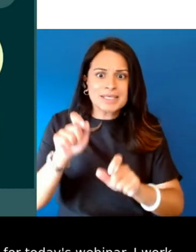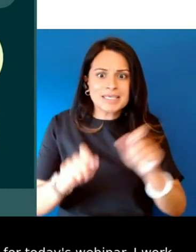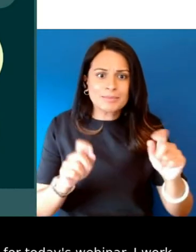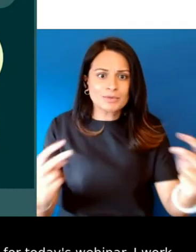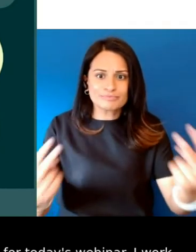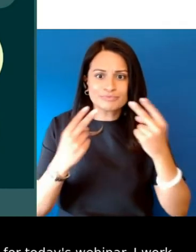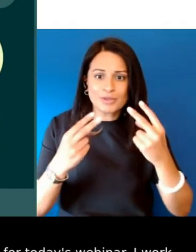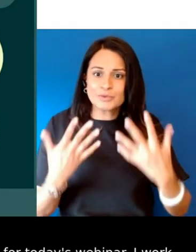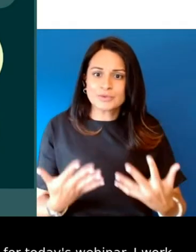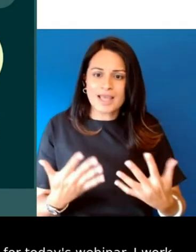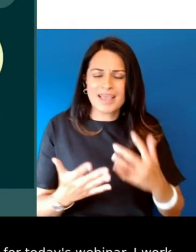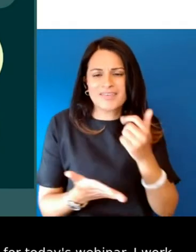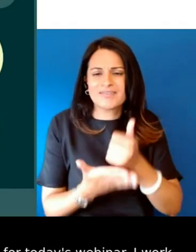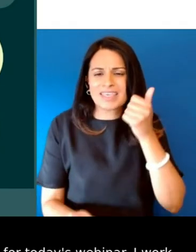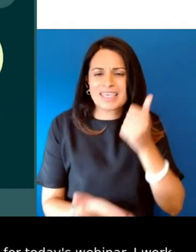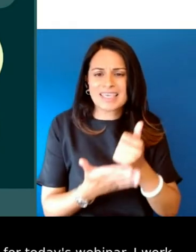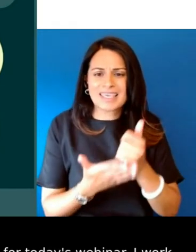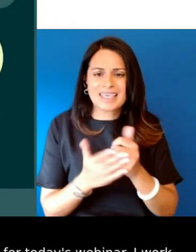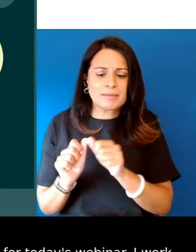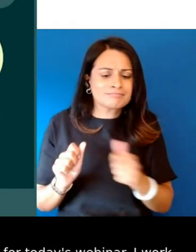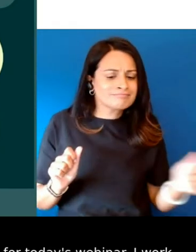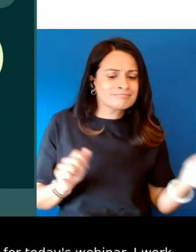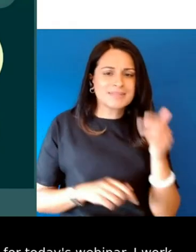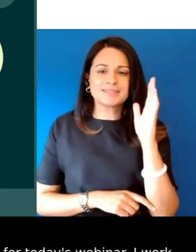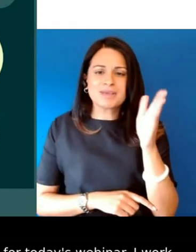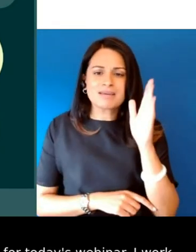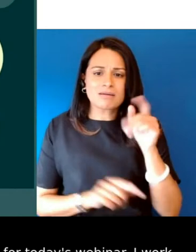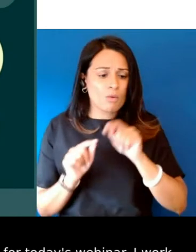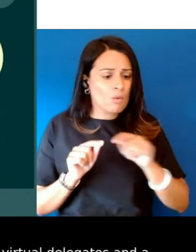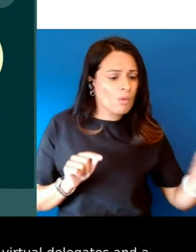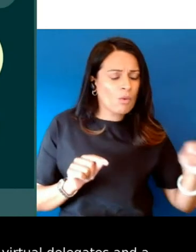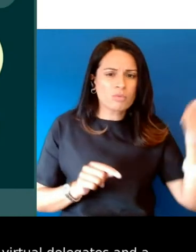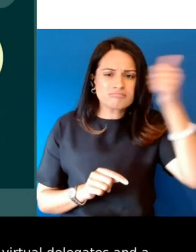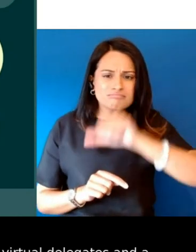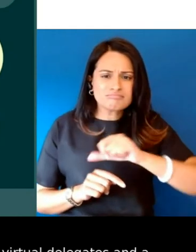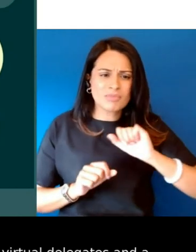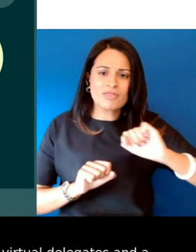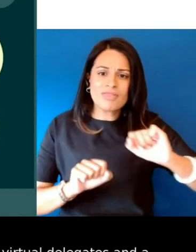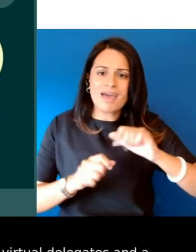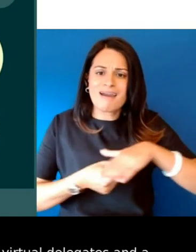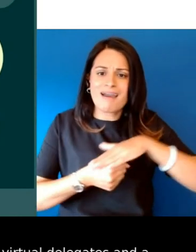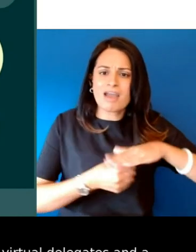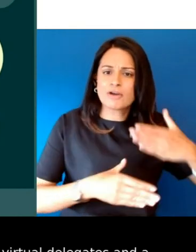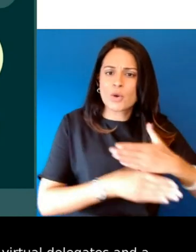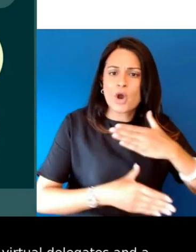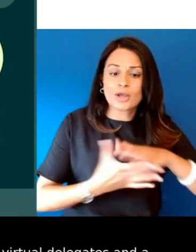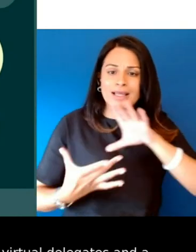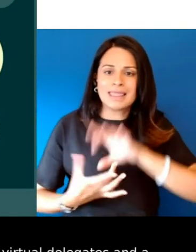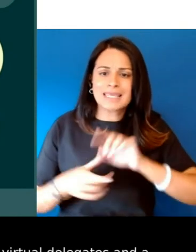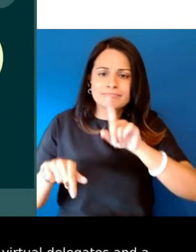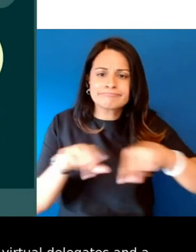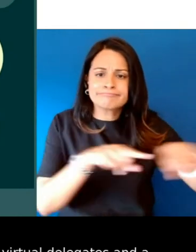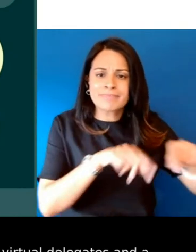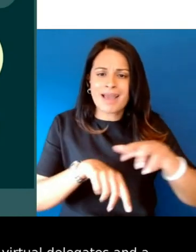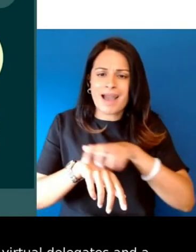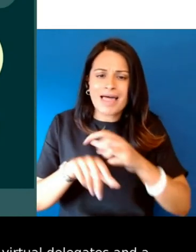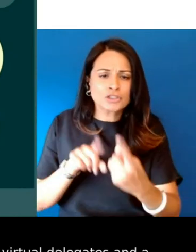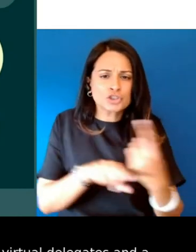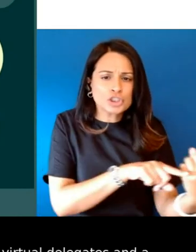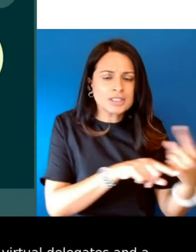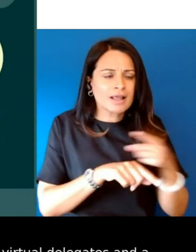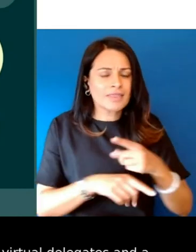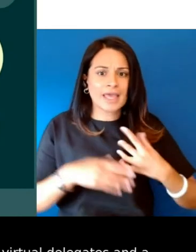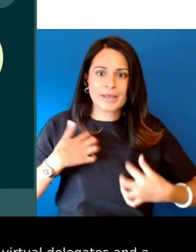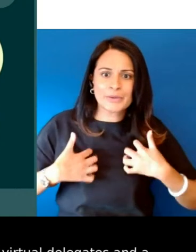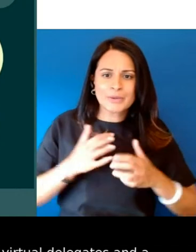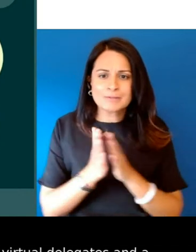fantastic lineup of speakers all experts in their field of allergy and they're brimming with enthusiasm and